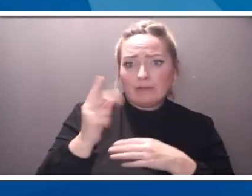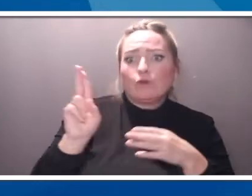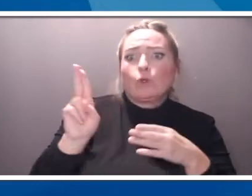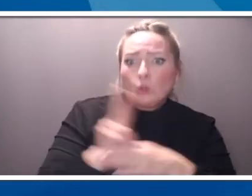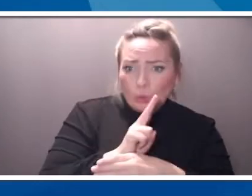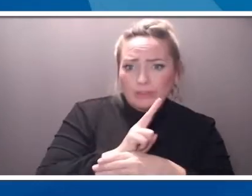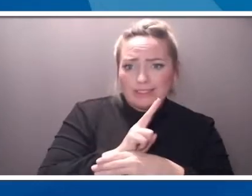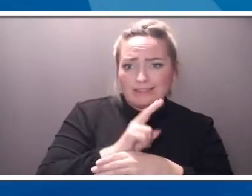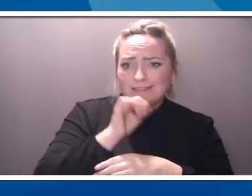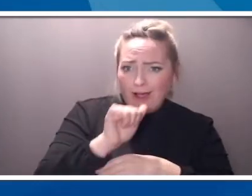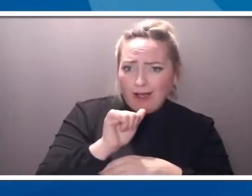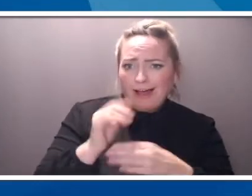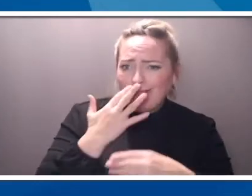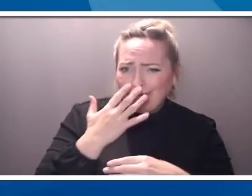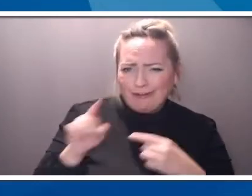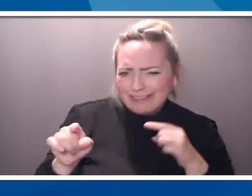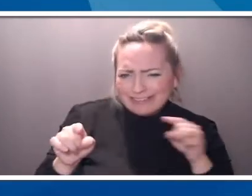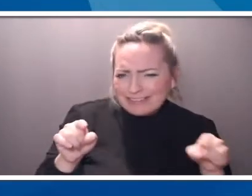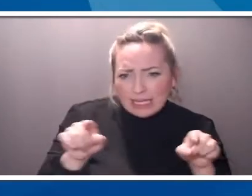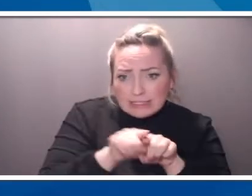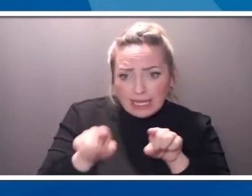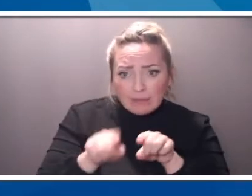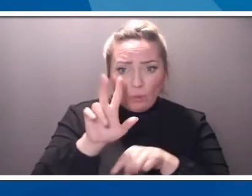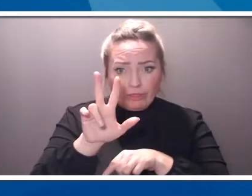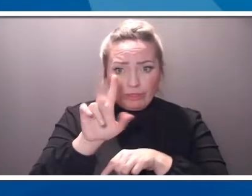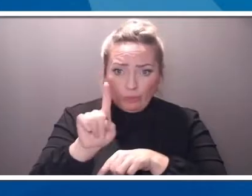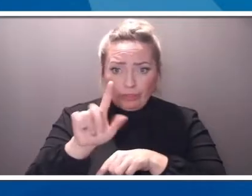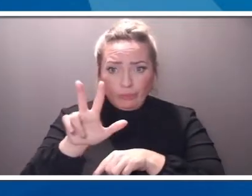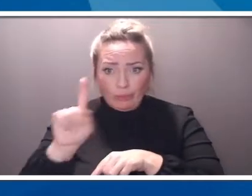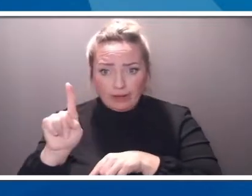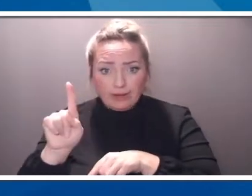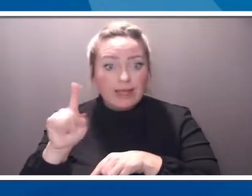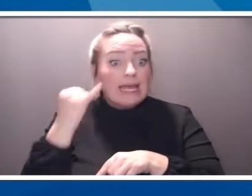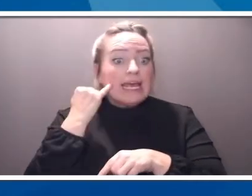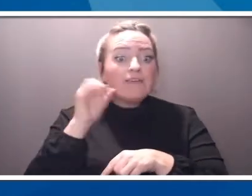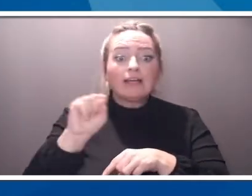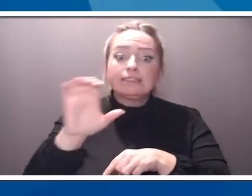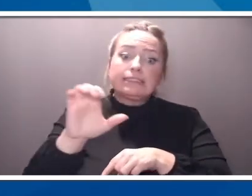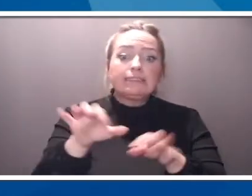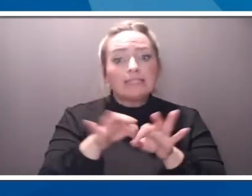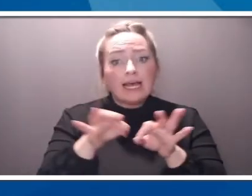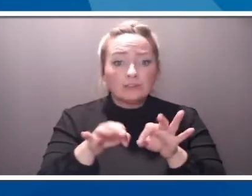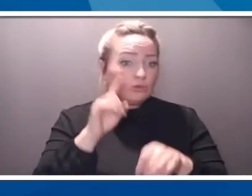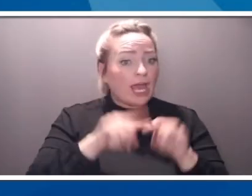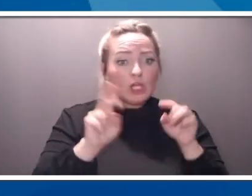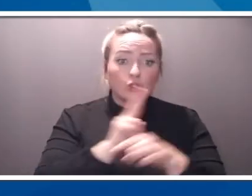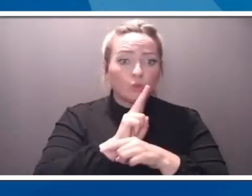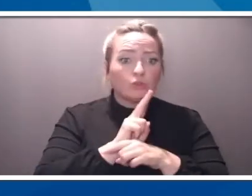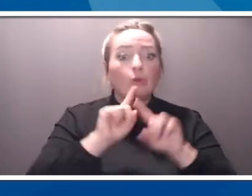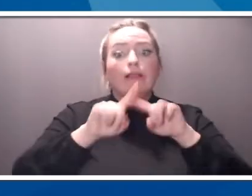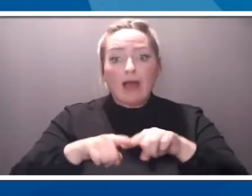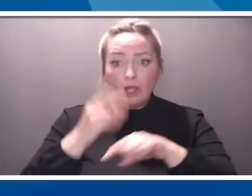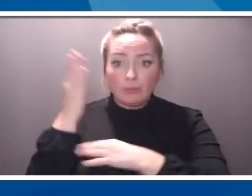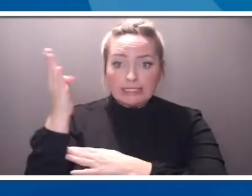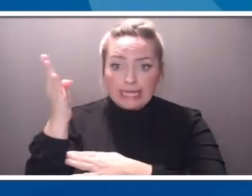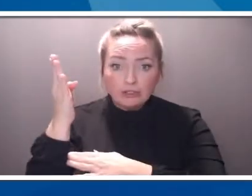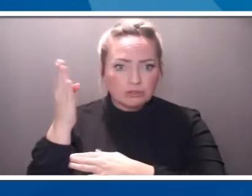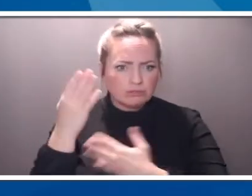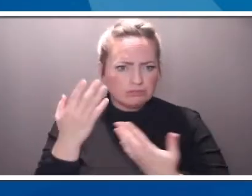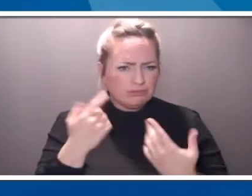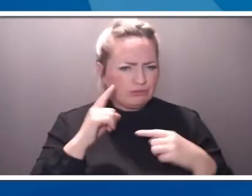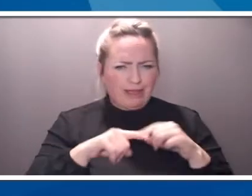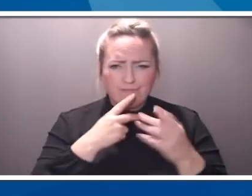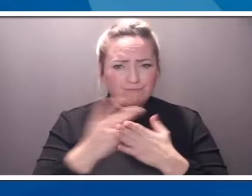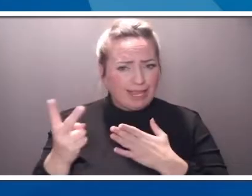you can't kind of fail something for not using color. And similarly with the 131. If the SC says you can't rely